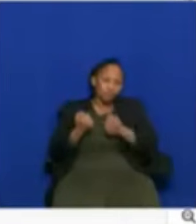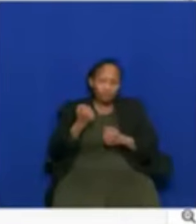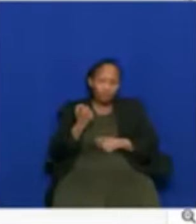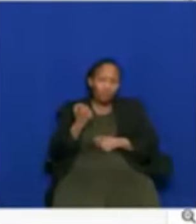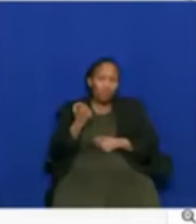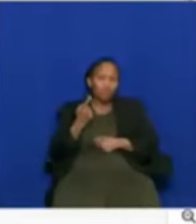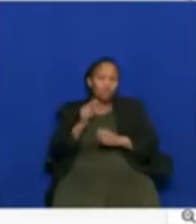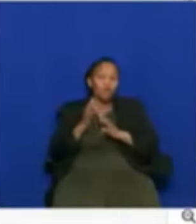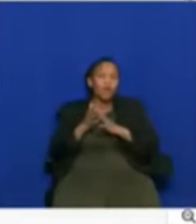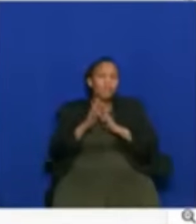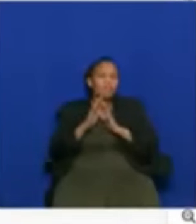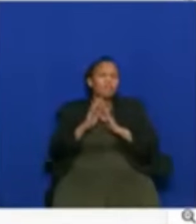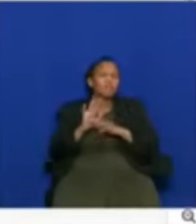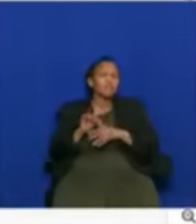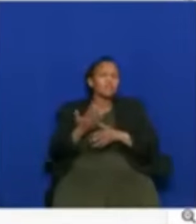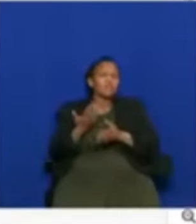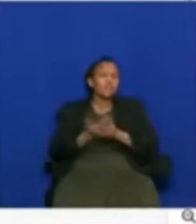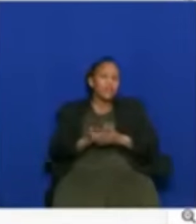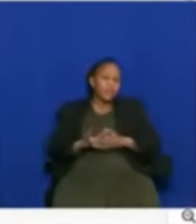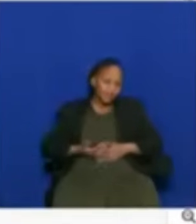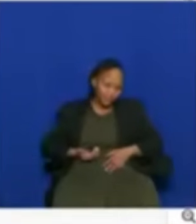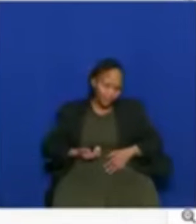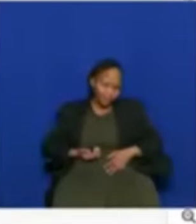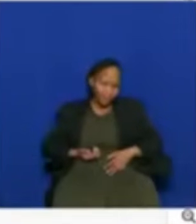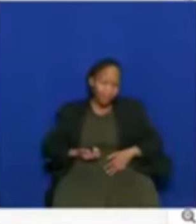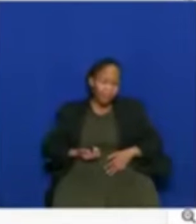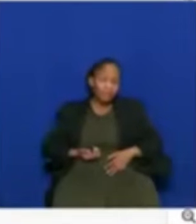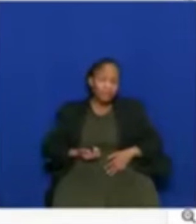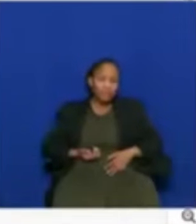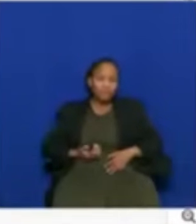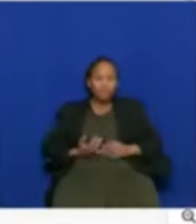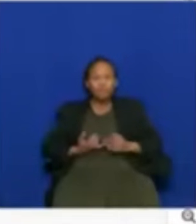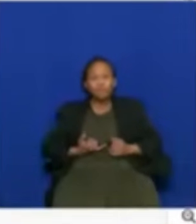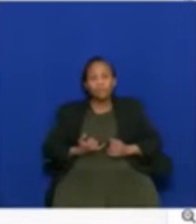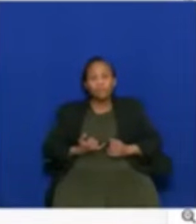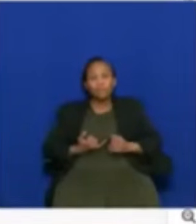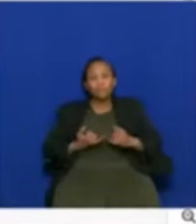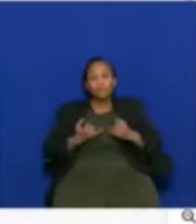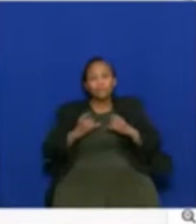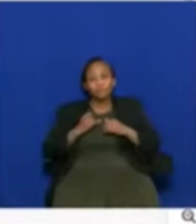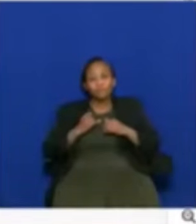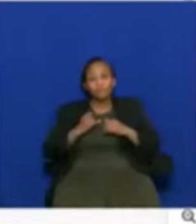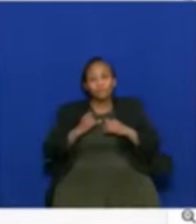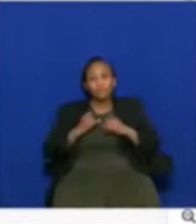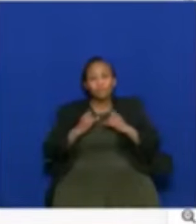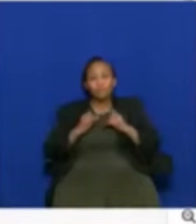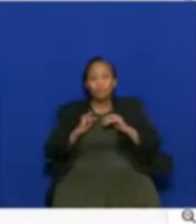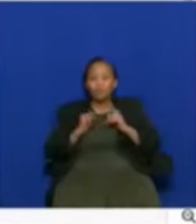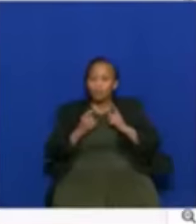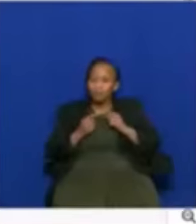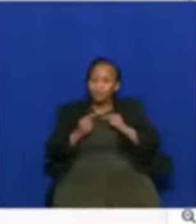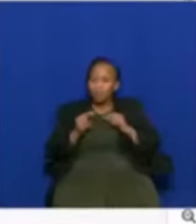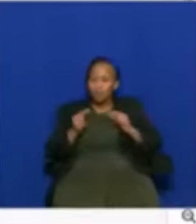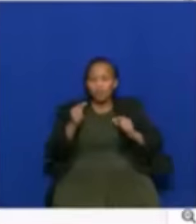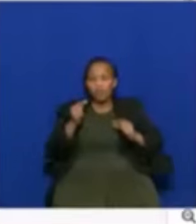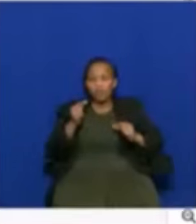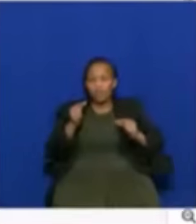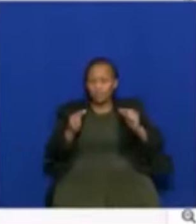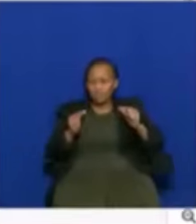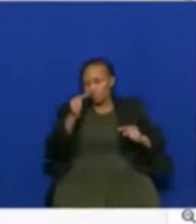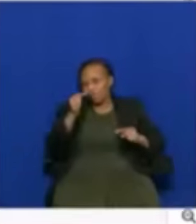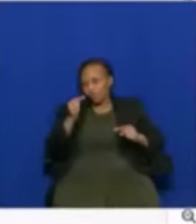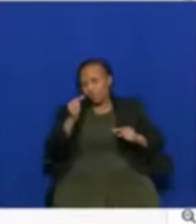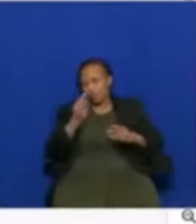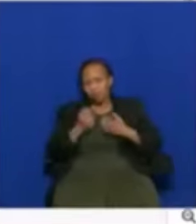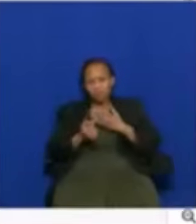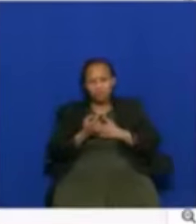and highlights that courts are generally discouraged from mero motu dealing with disputes not raised by the parties. At the